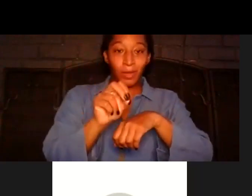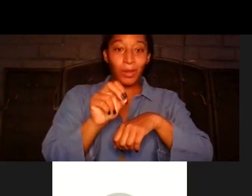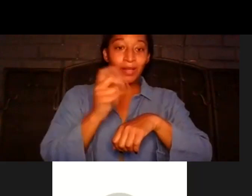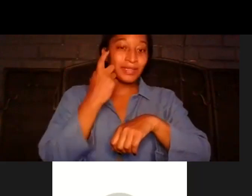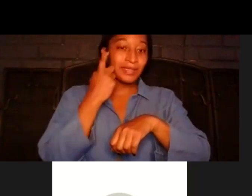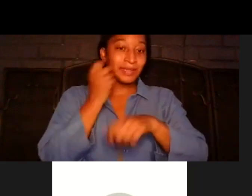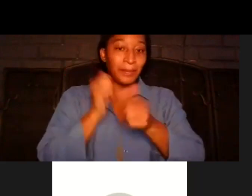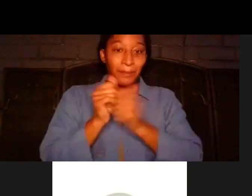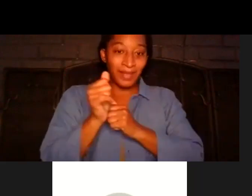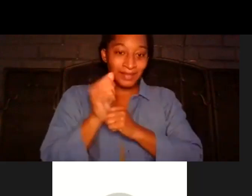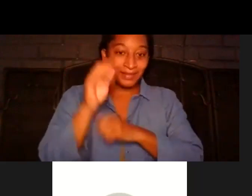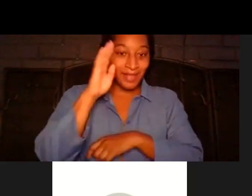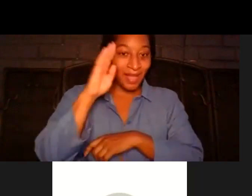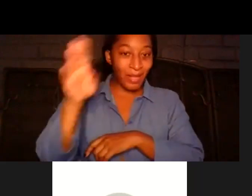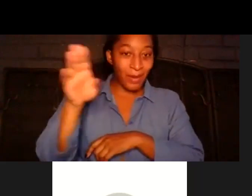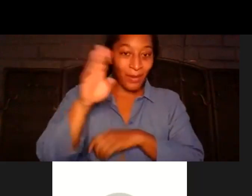meeting.